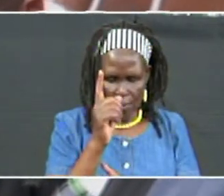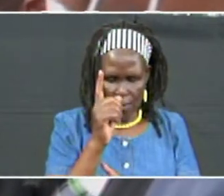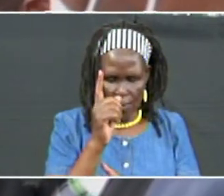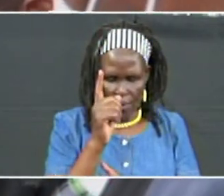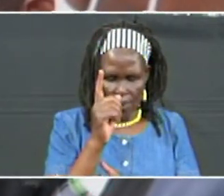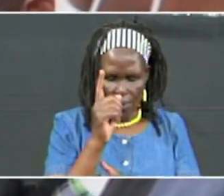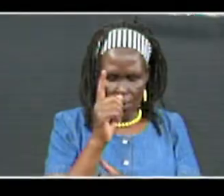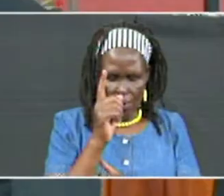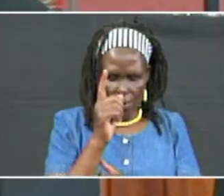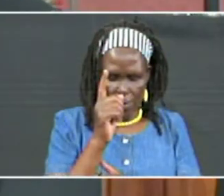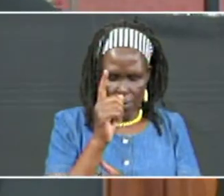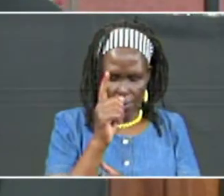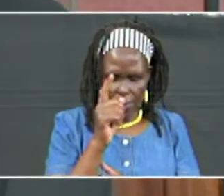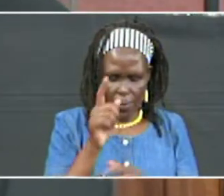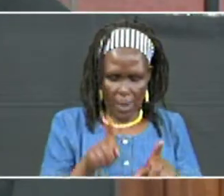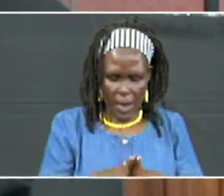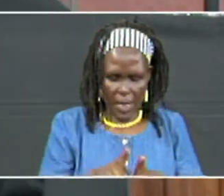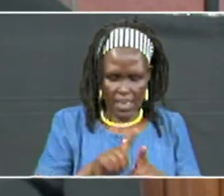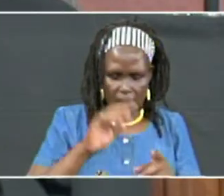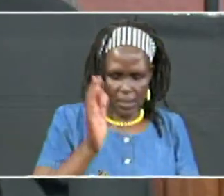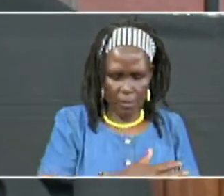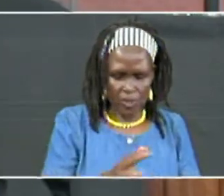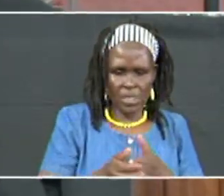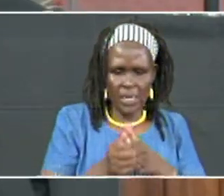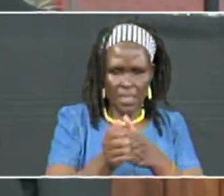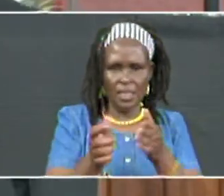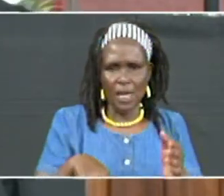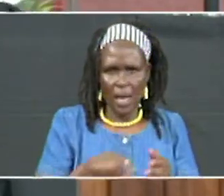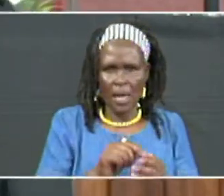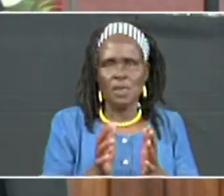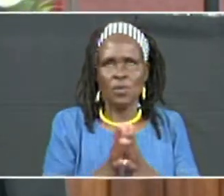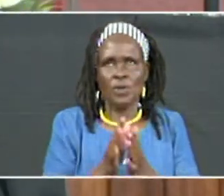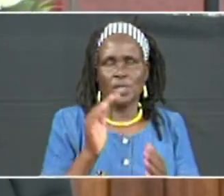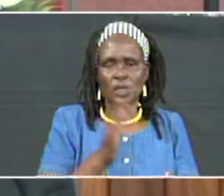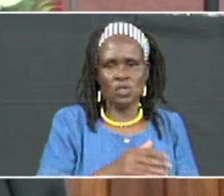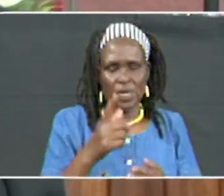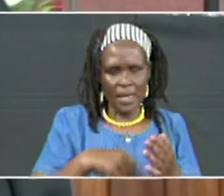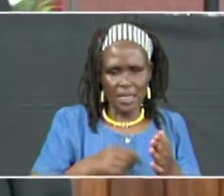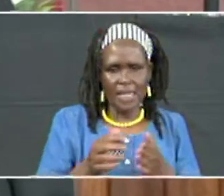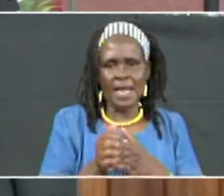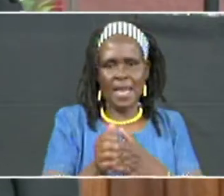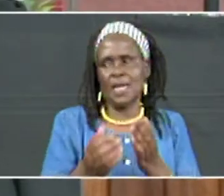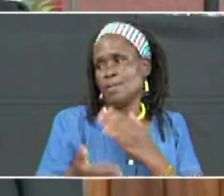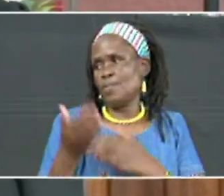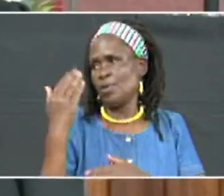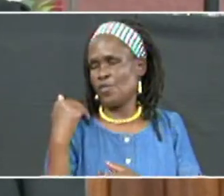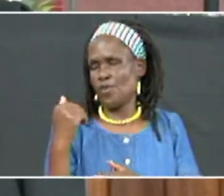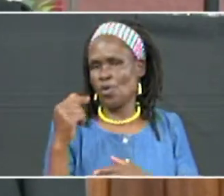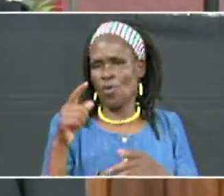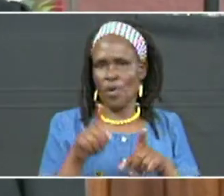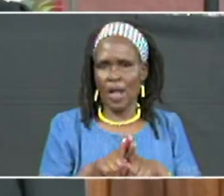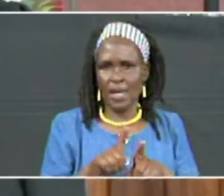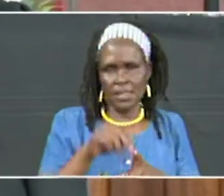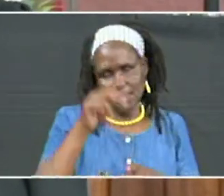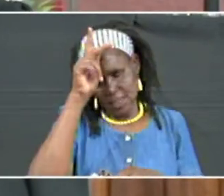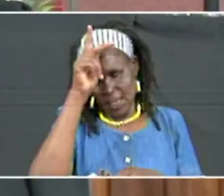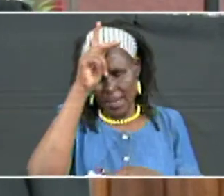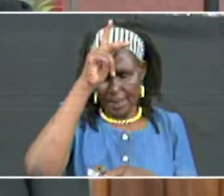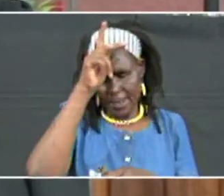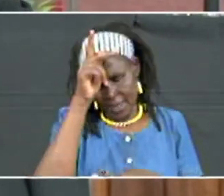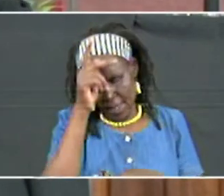As the music team leads us in the song that they have just led us, "As a Deer Pants for the Water."